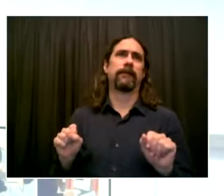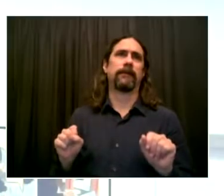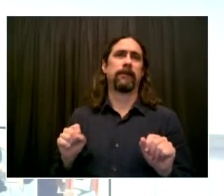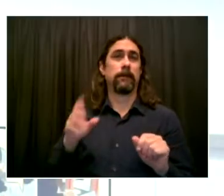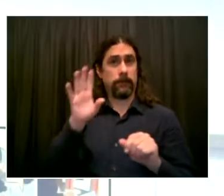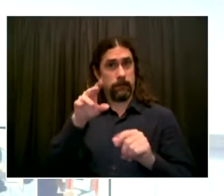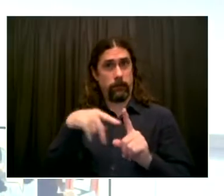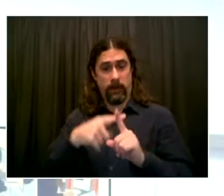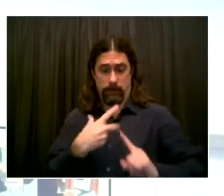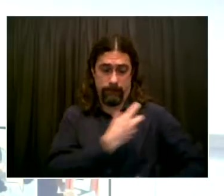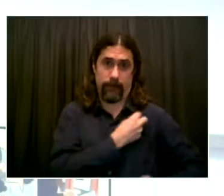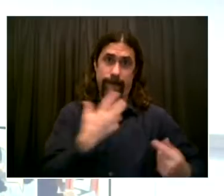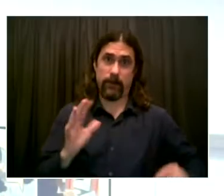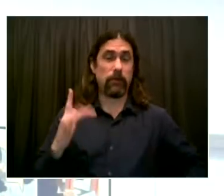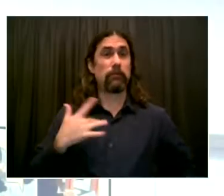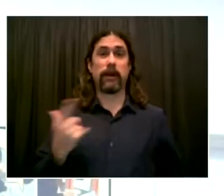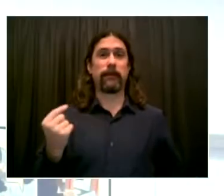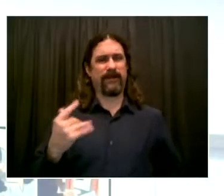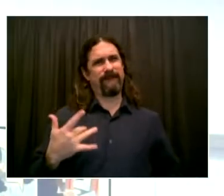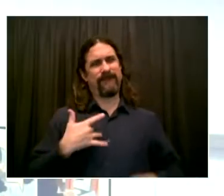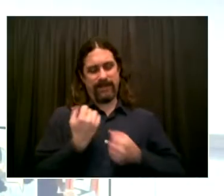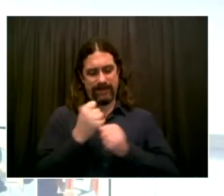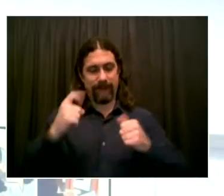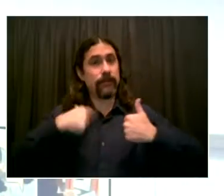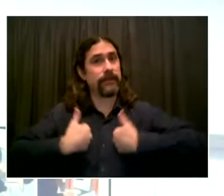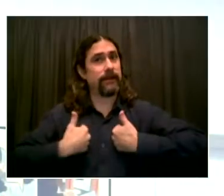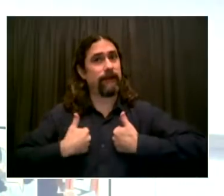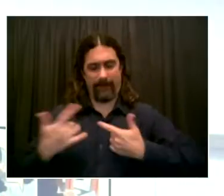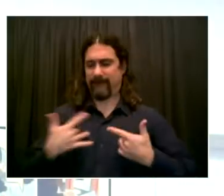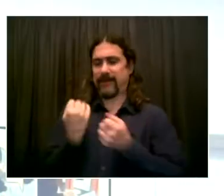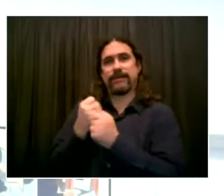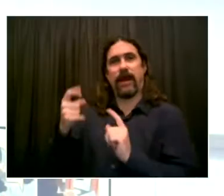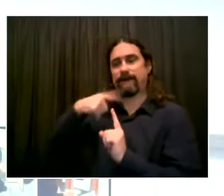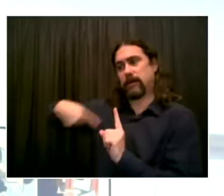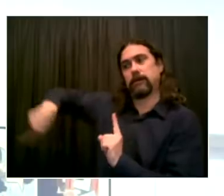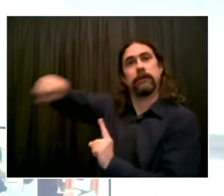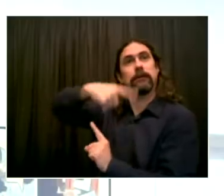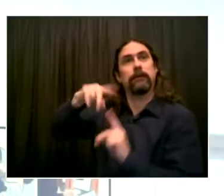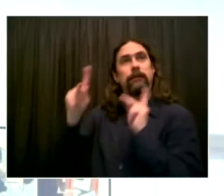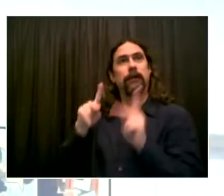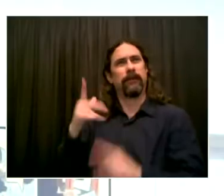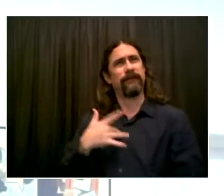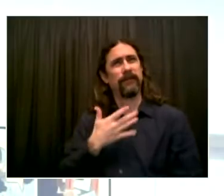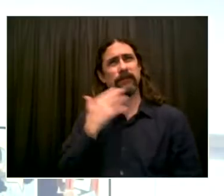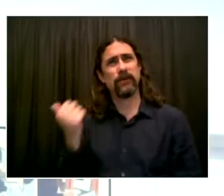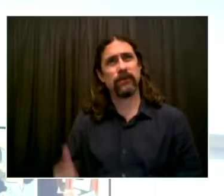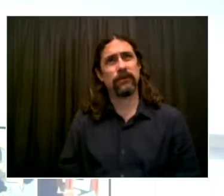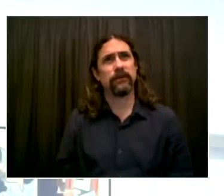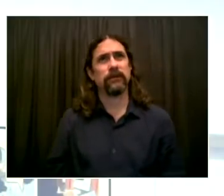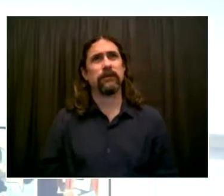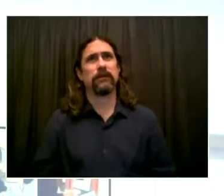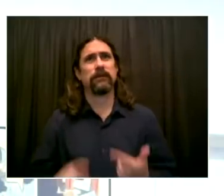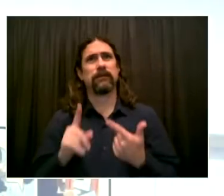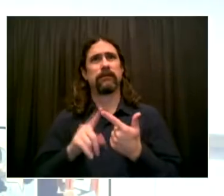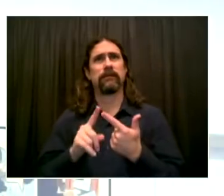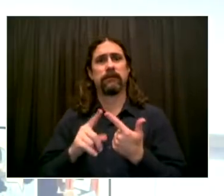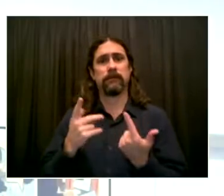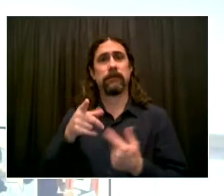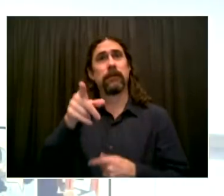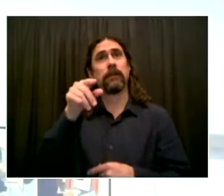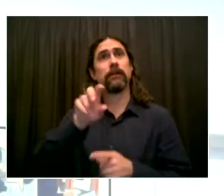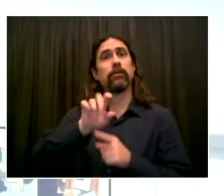travel adds one more layer of safety, and testing is widely available across New York City. About 70% of